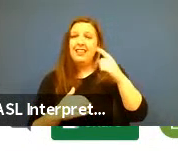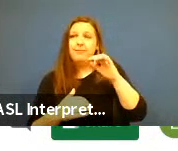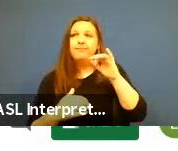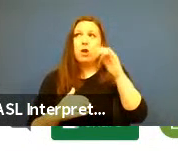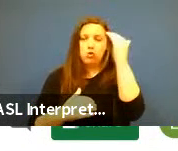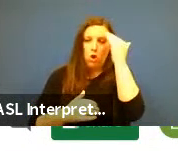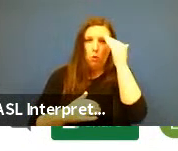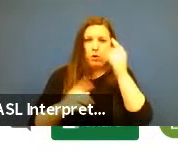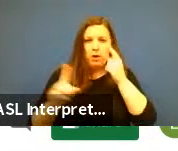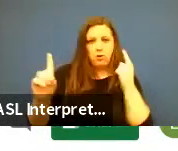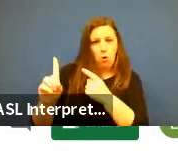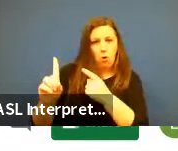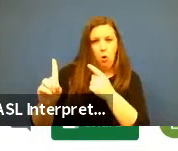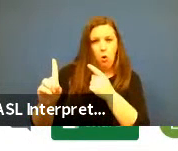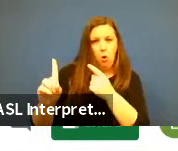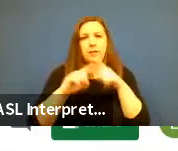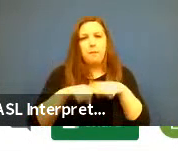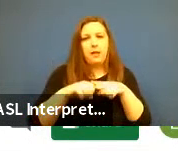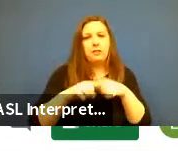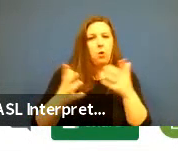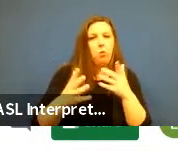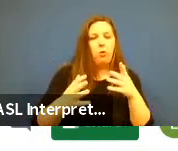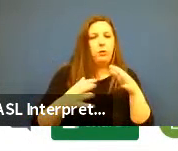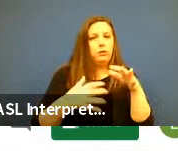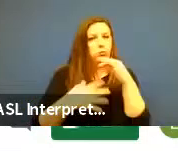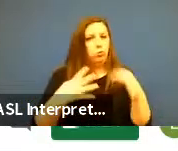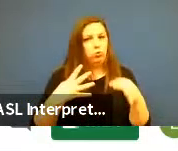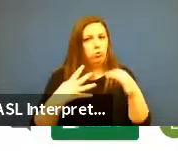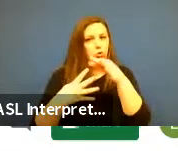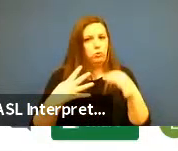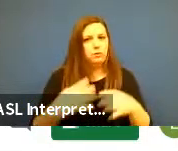circumstances. I like to,